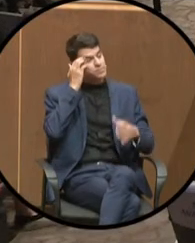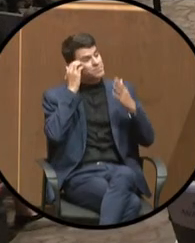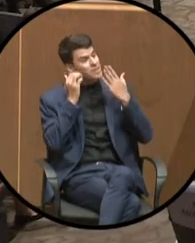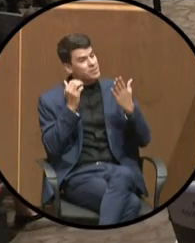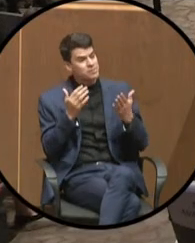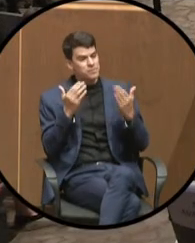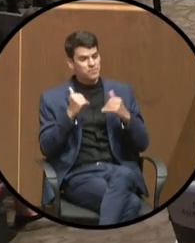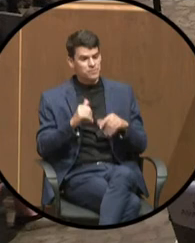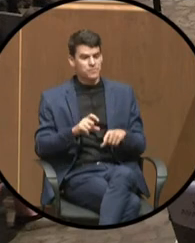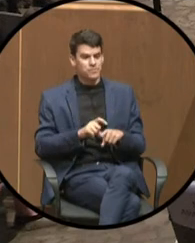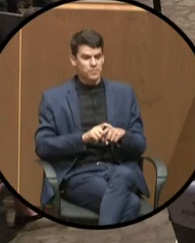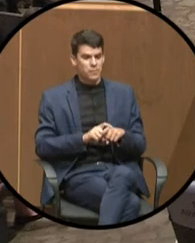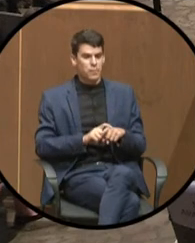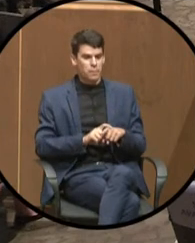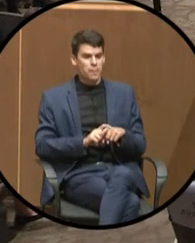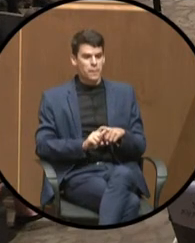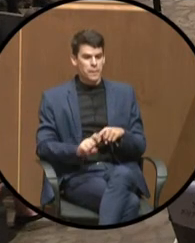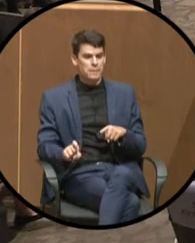caller number three.